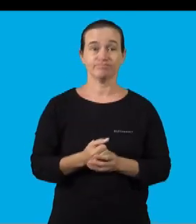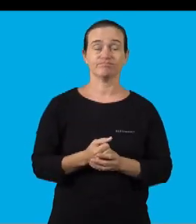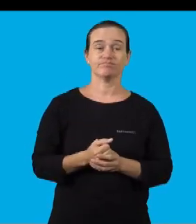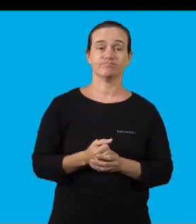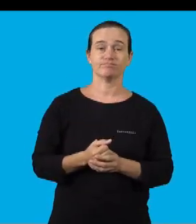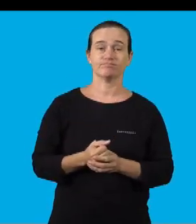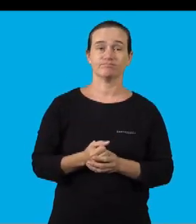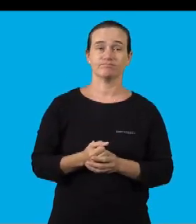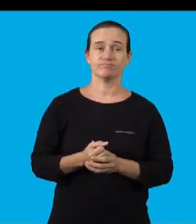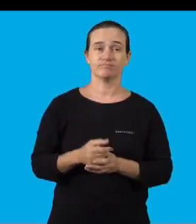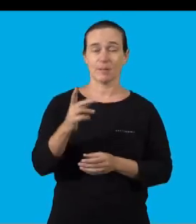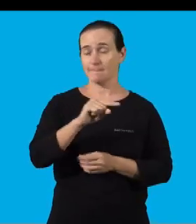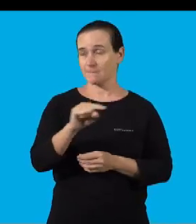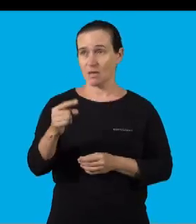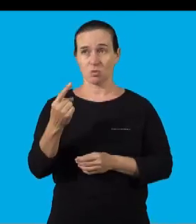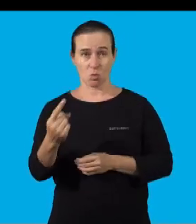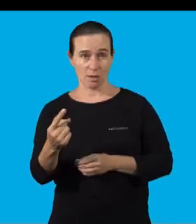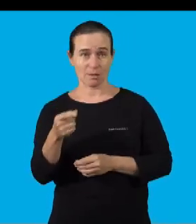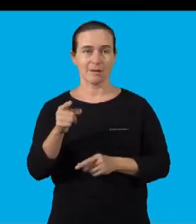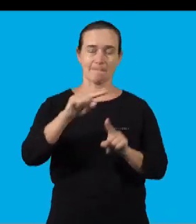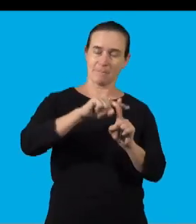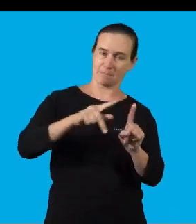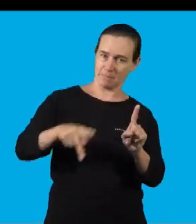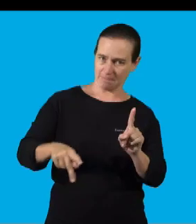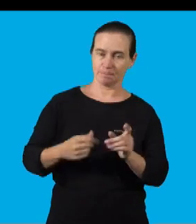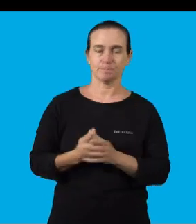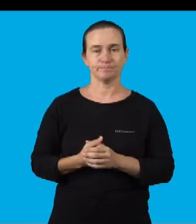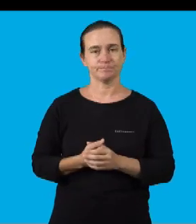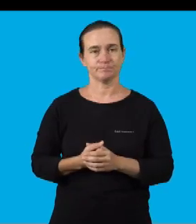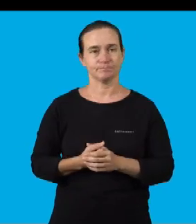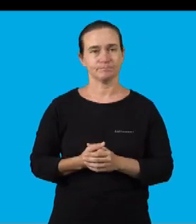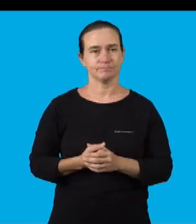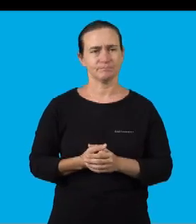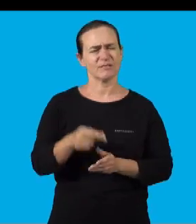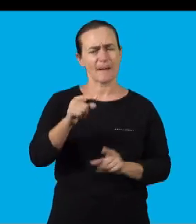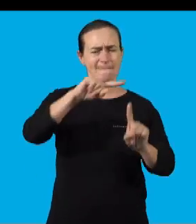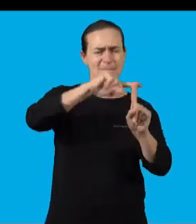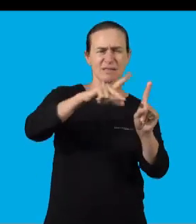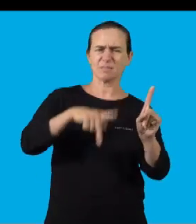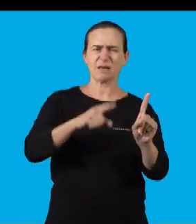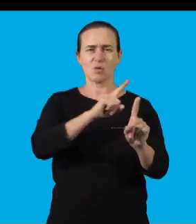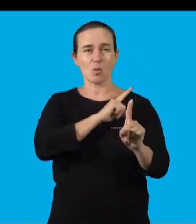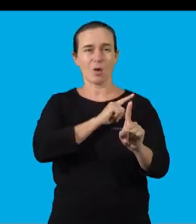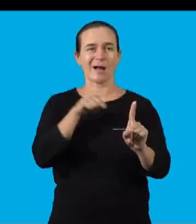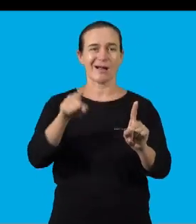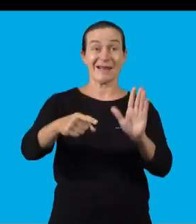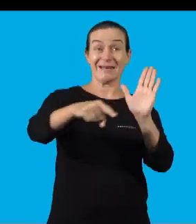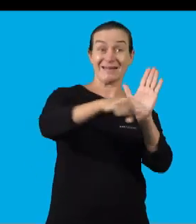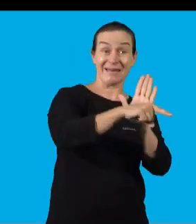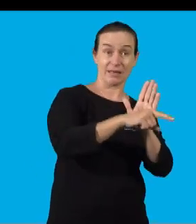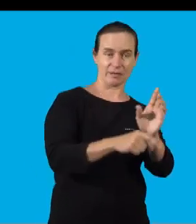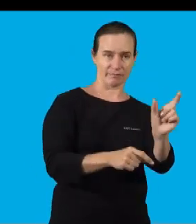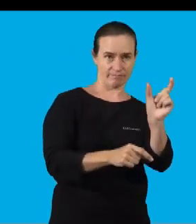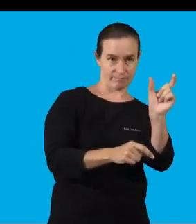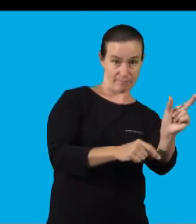And of course, that is going to be minus 1 and a plus p. Remember, it is a plus p because of that